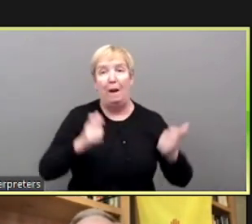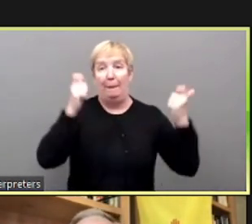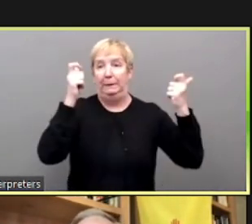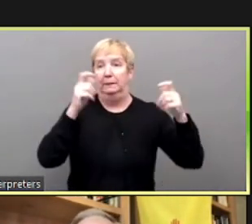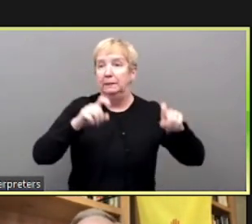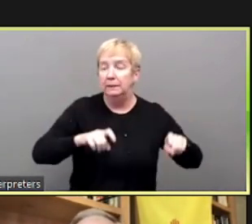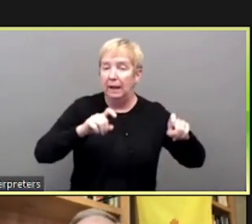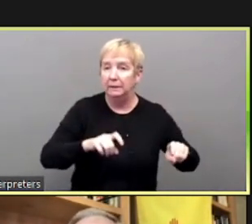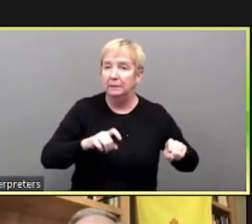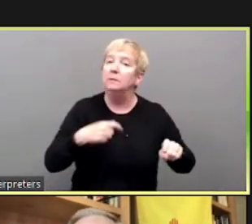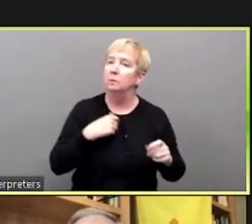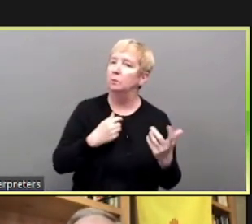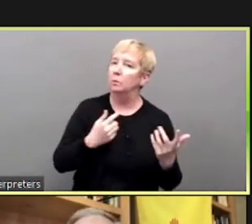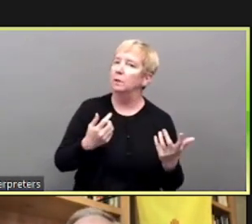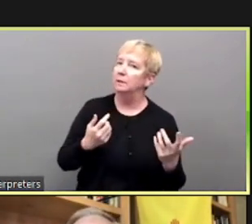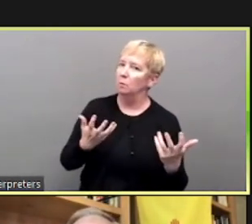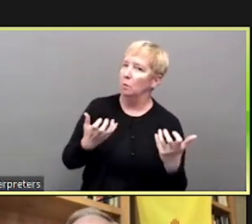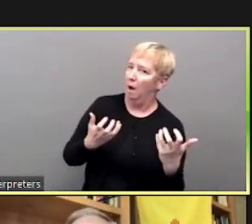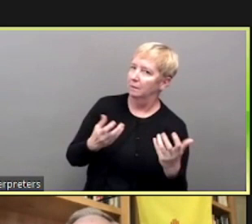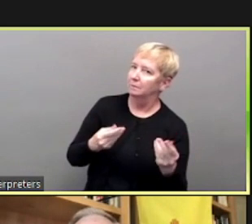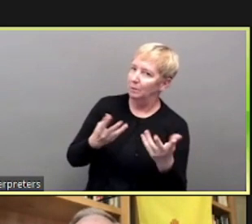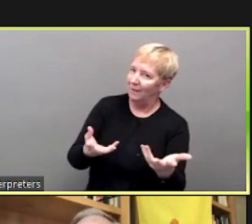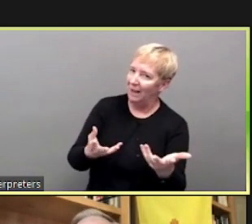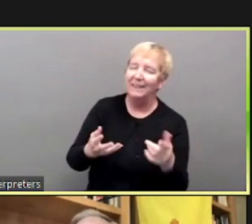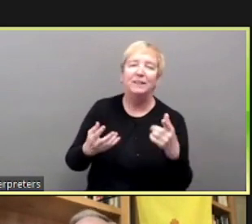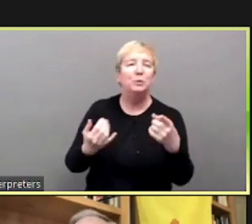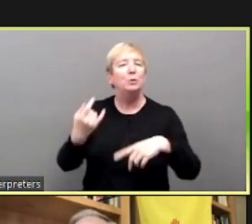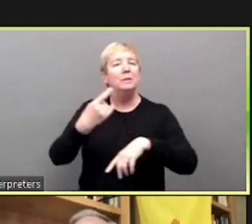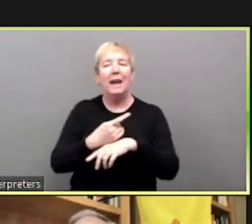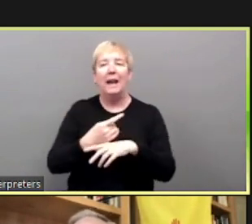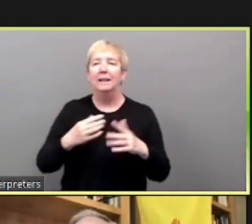test turnaround time, and this is a median